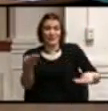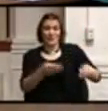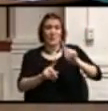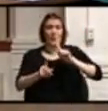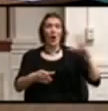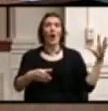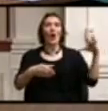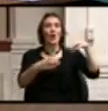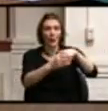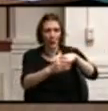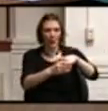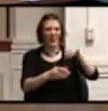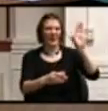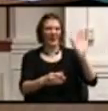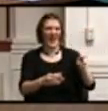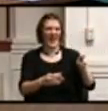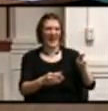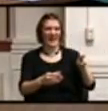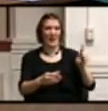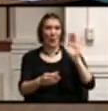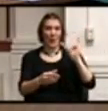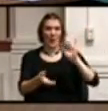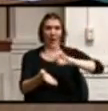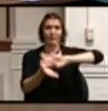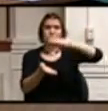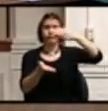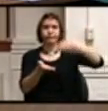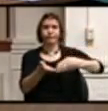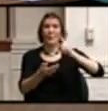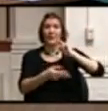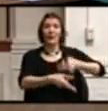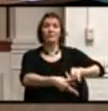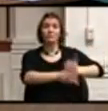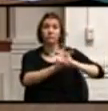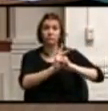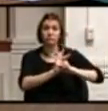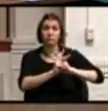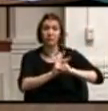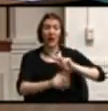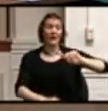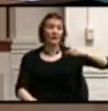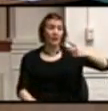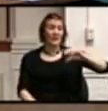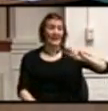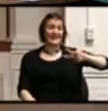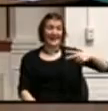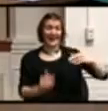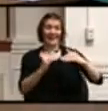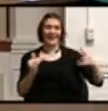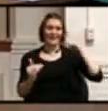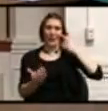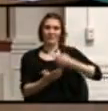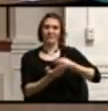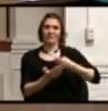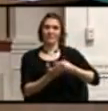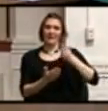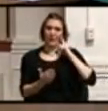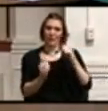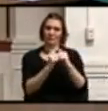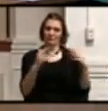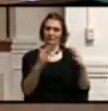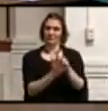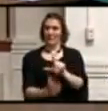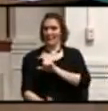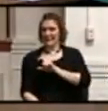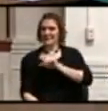probably have a big pot of money from having borrowed both the first and the second tier of the money for the police fire.